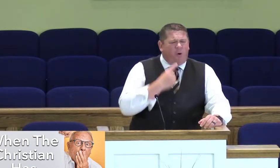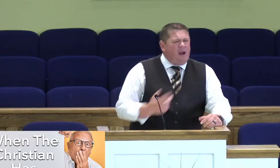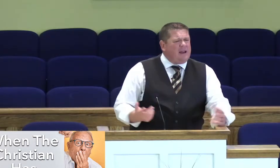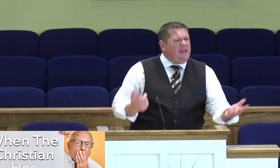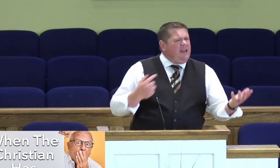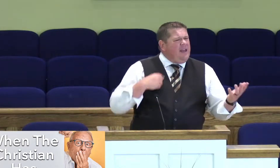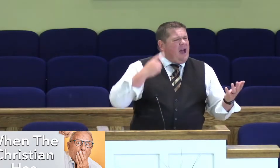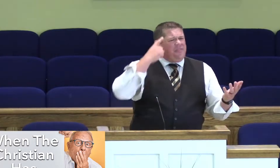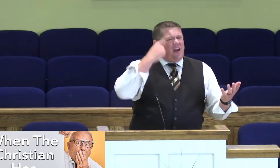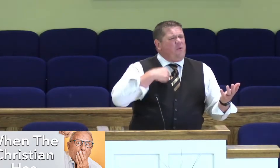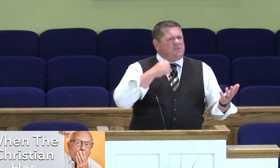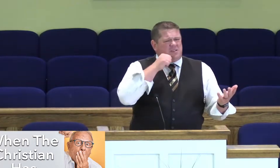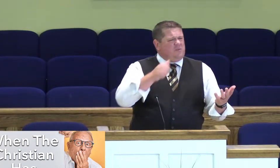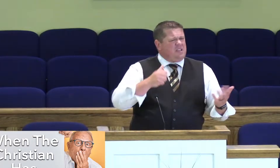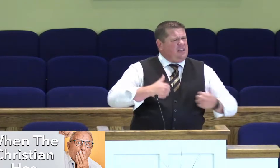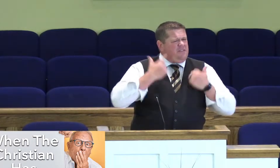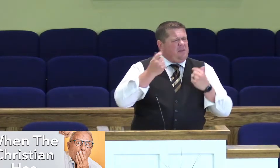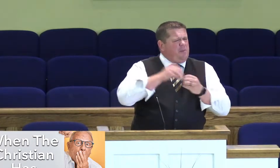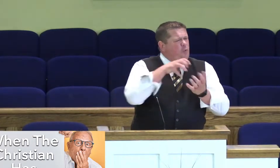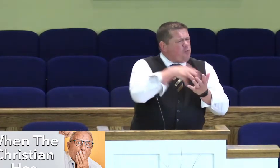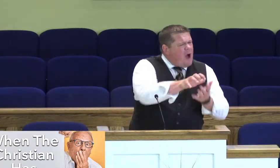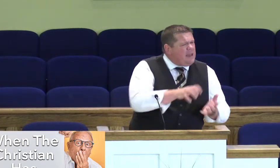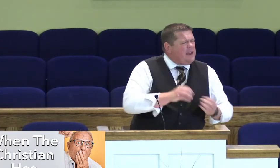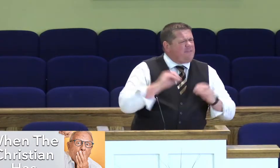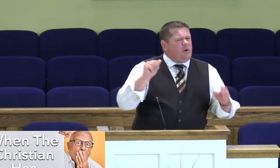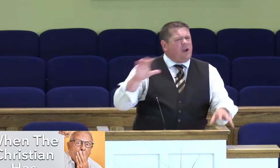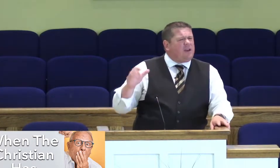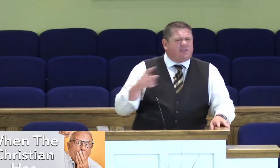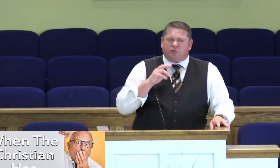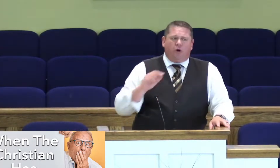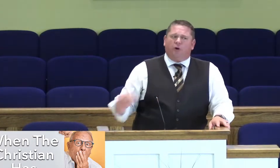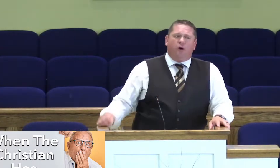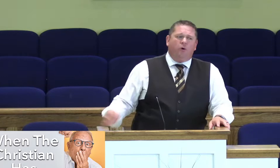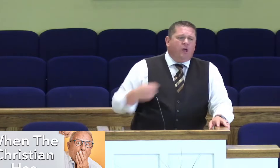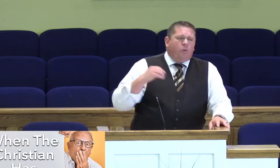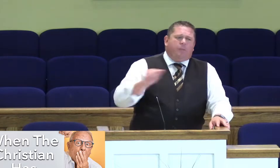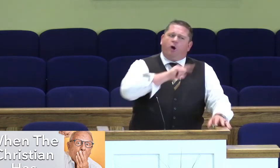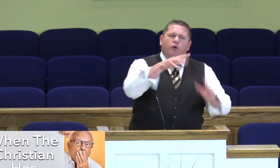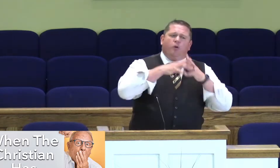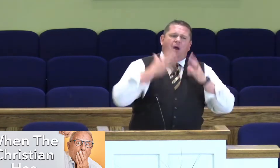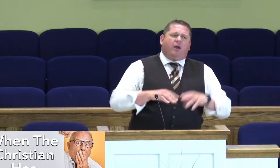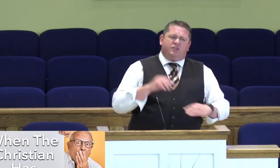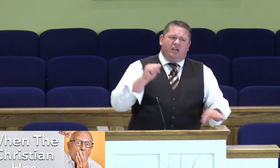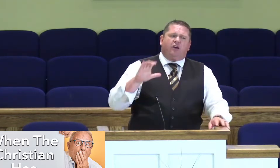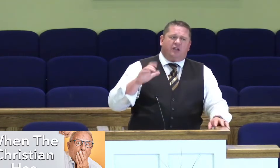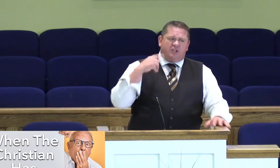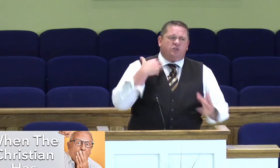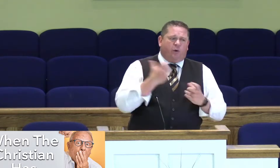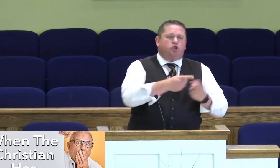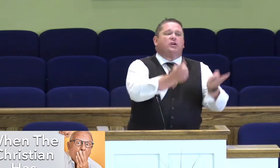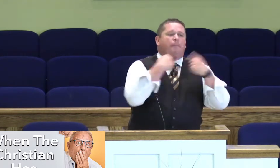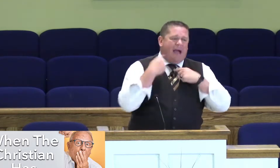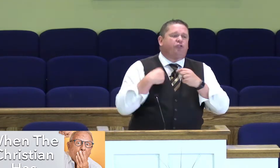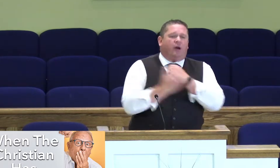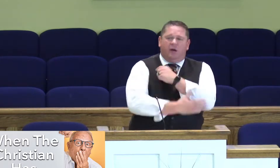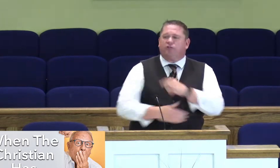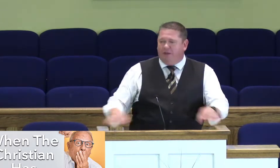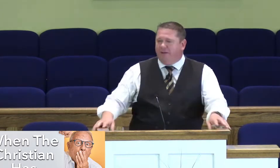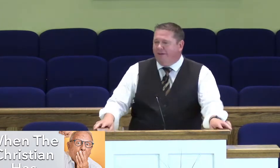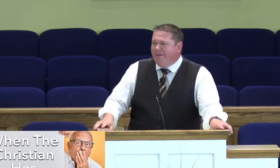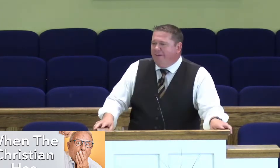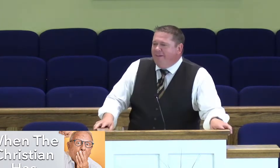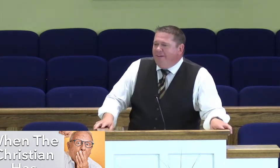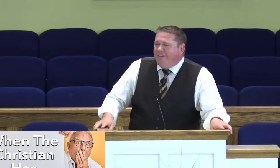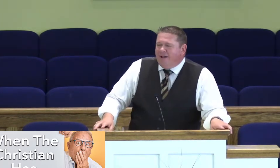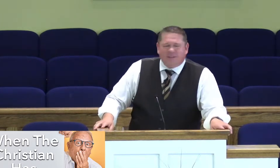little disappointed. I thought I was going to live a little bit more rugged and have no air conditioning. He goes, no. We put all you Americans in air conditioning because we want you to come back to our